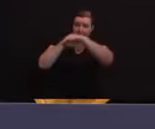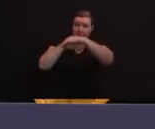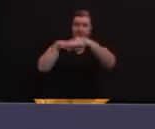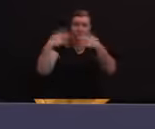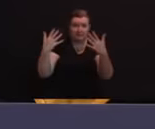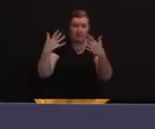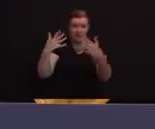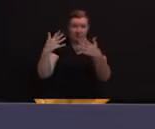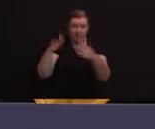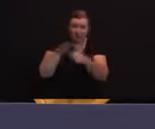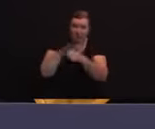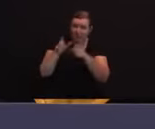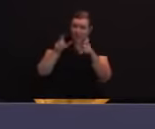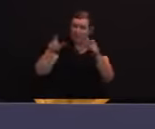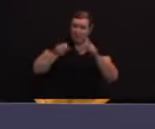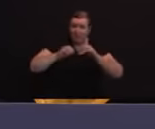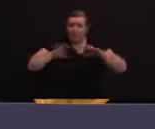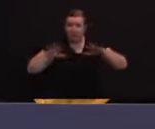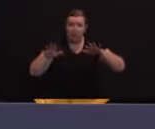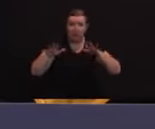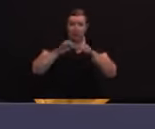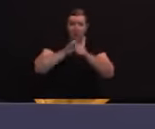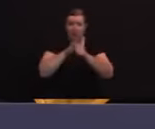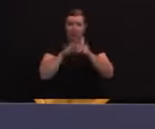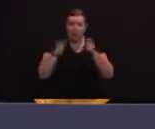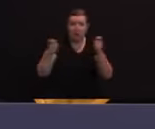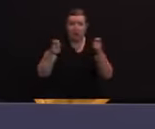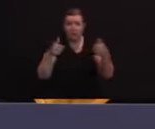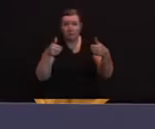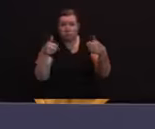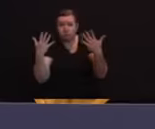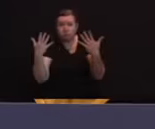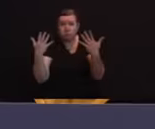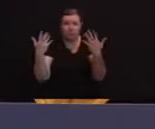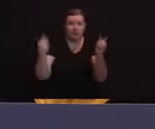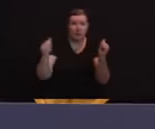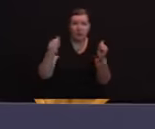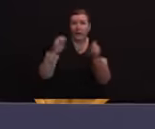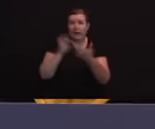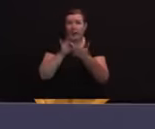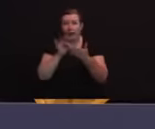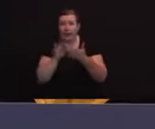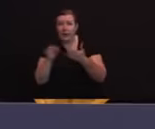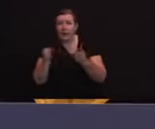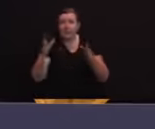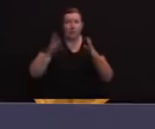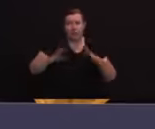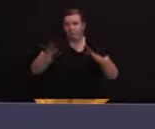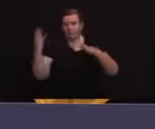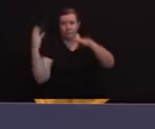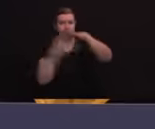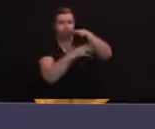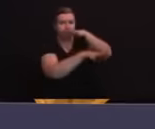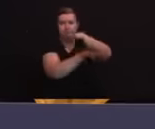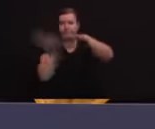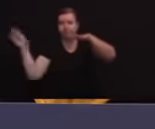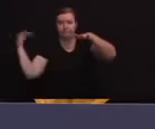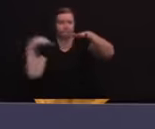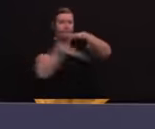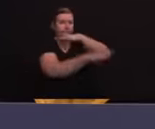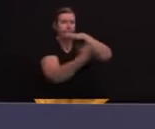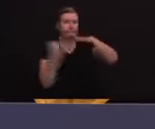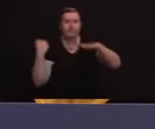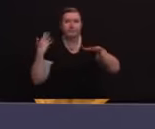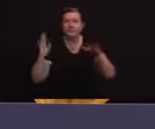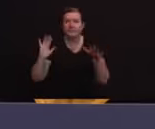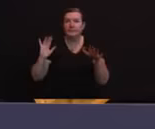have eliminated measures to count customers and prevent overcrowding. And Commissioner, do you expect the latest rounds of restrictions to do enough